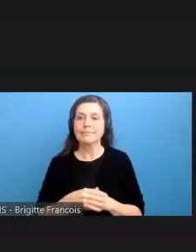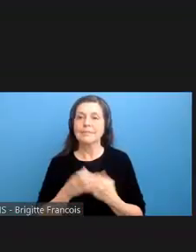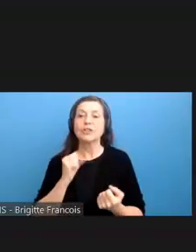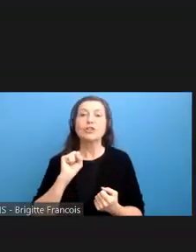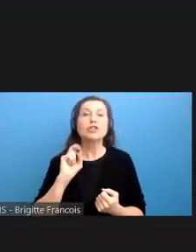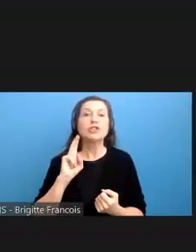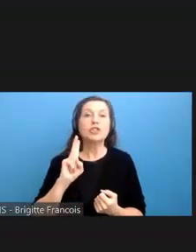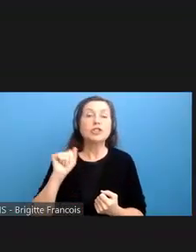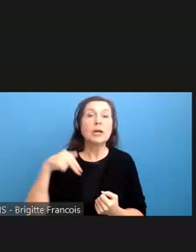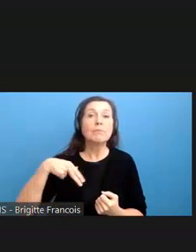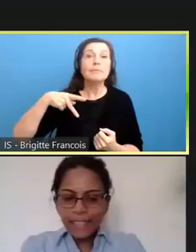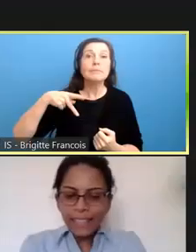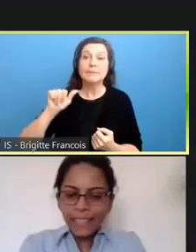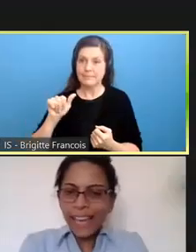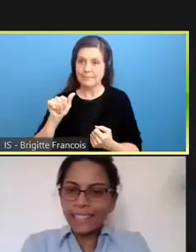from?